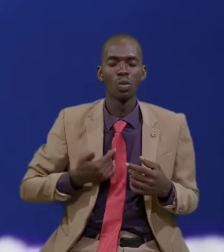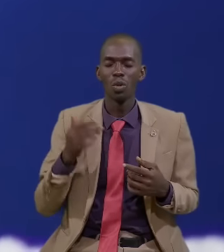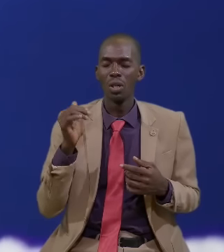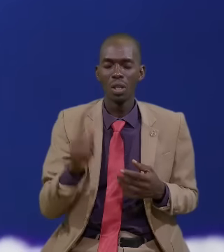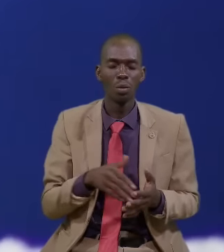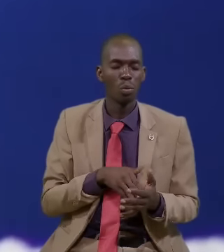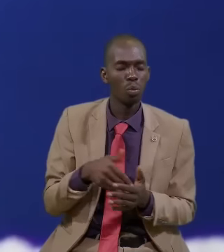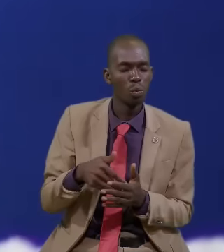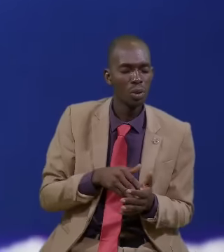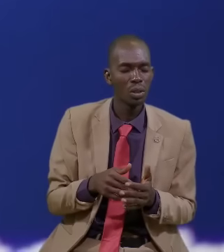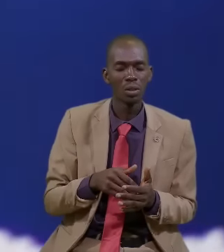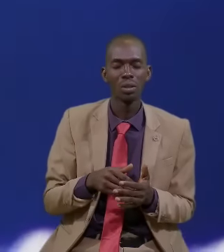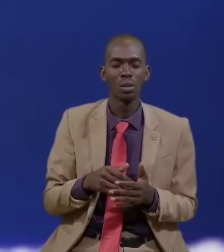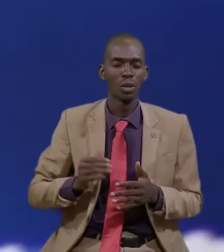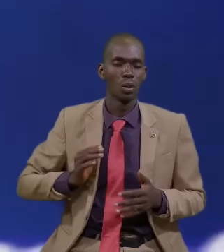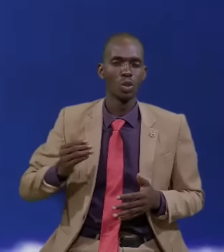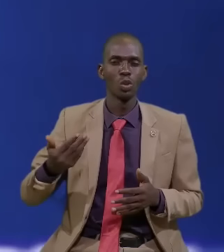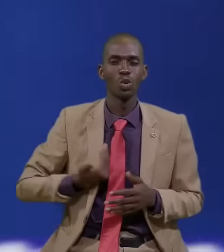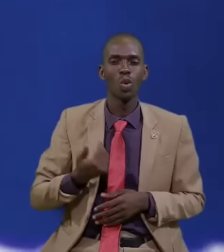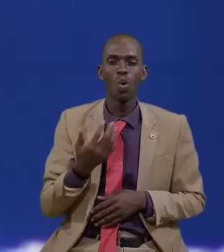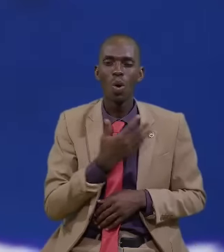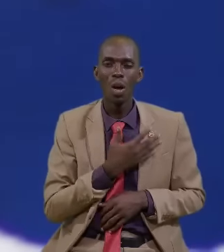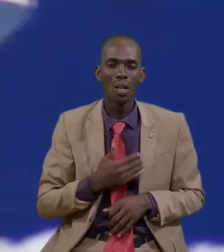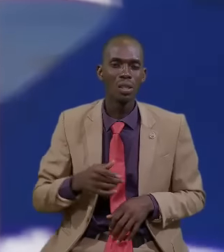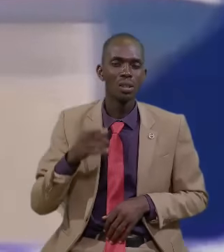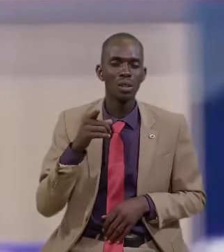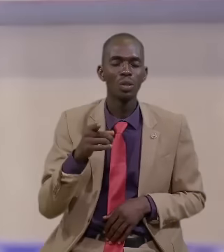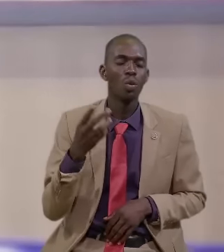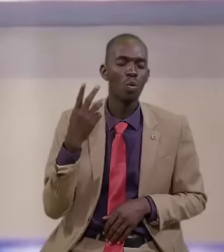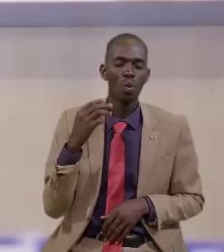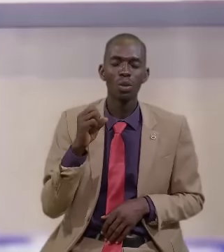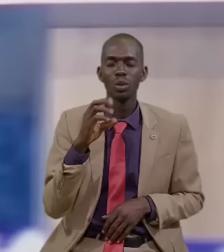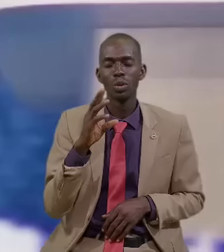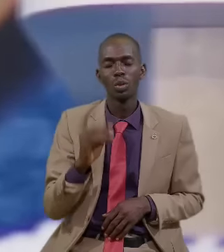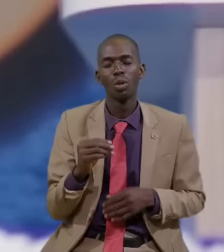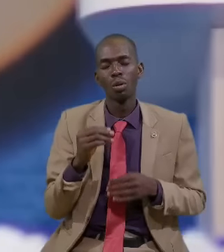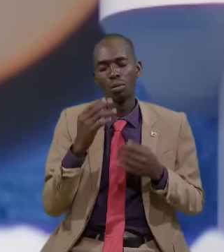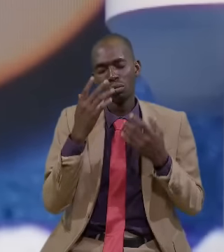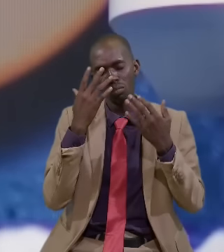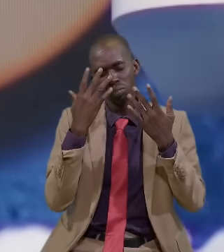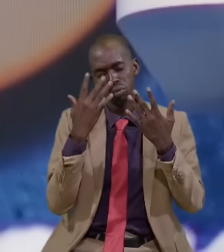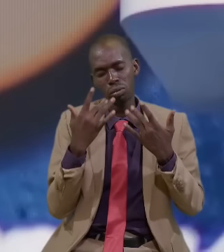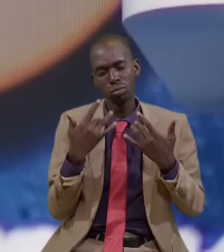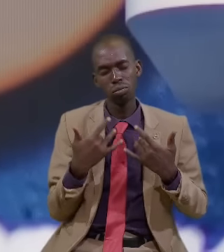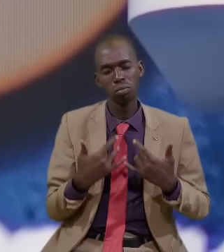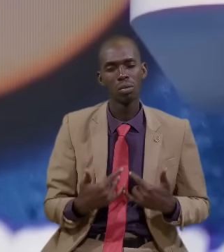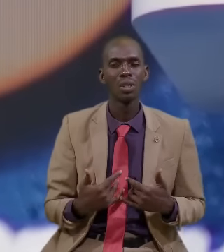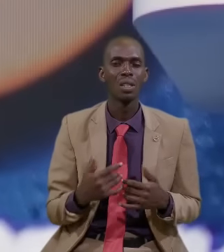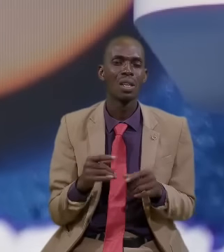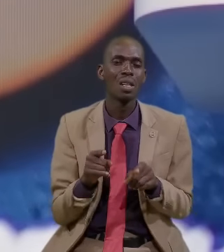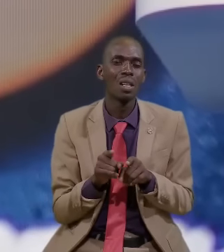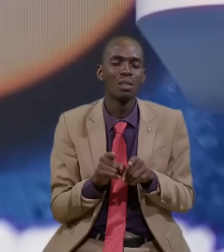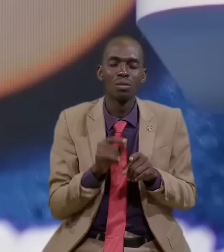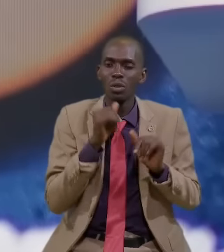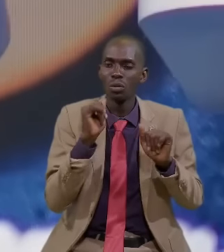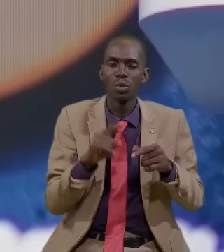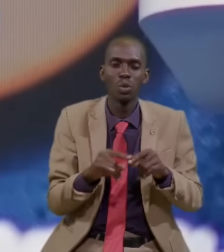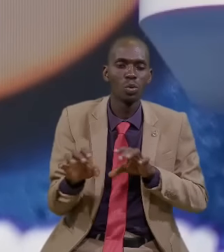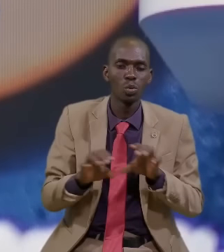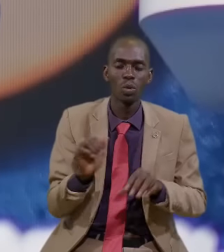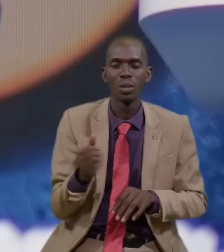soul. And it was so sad, it was like he couldn't do anything. The sorrow in the